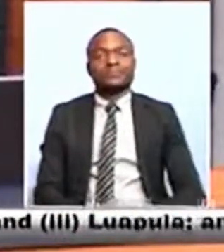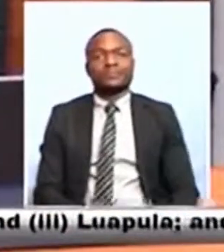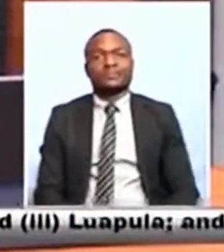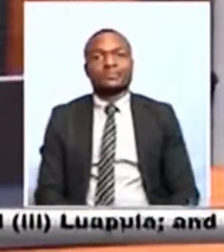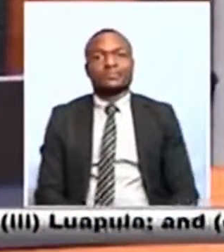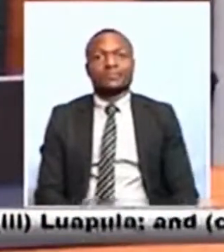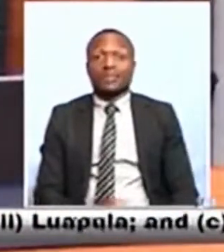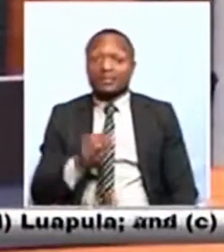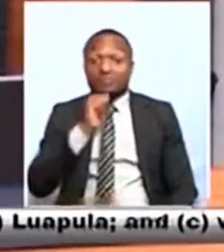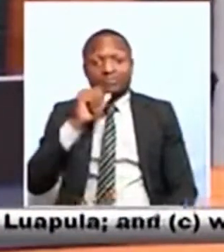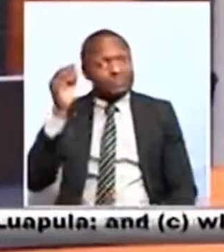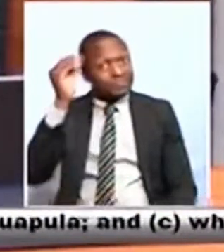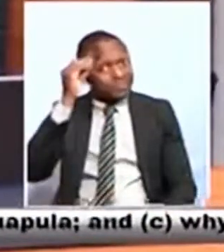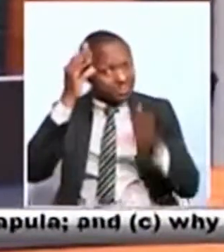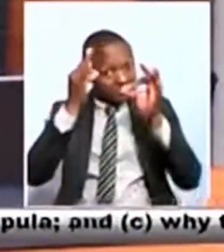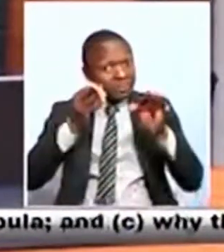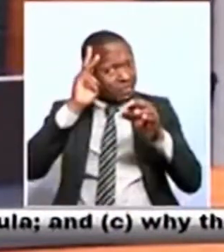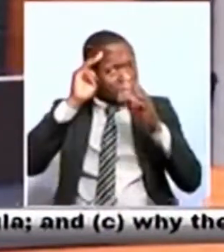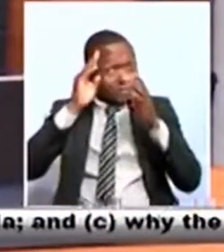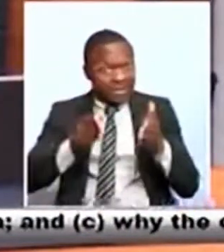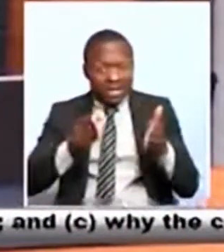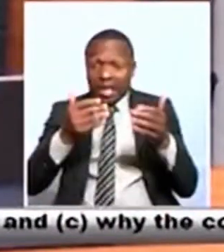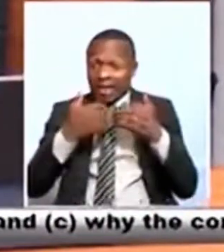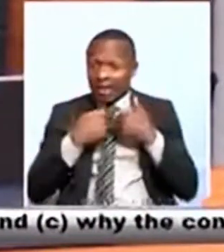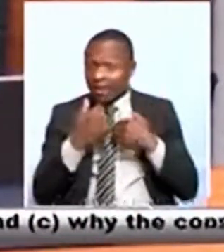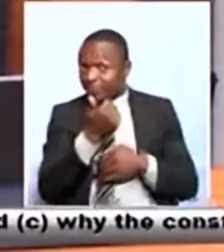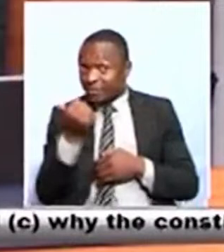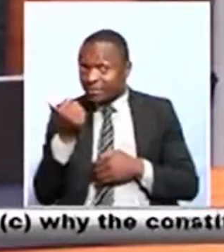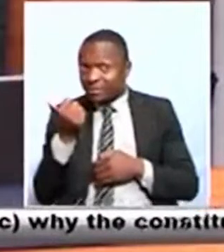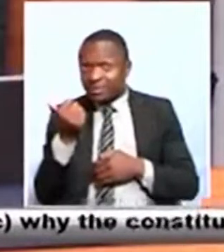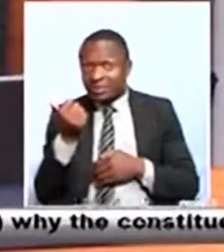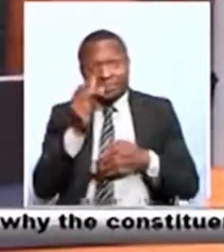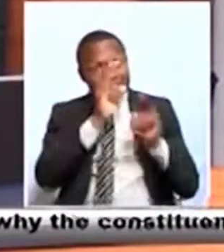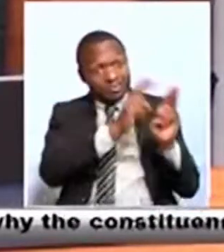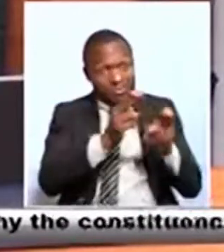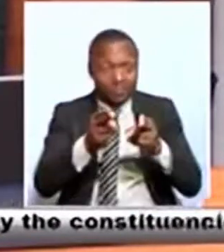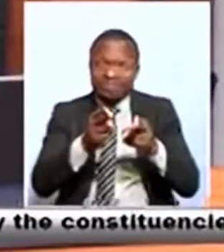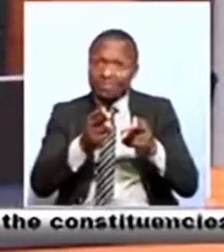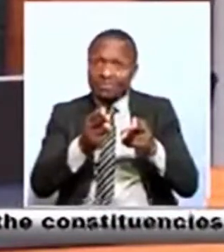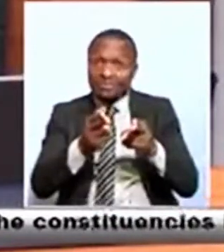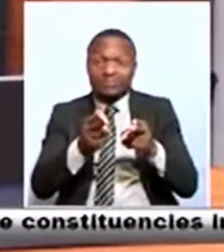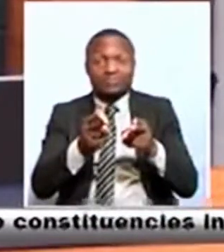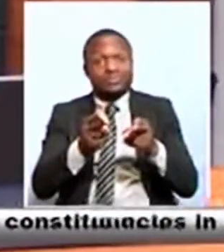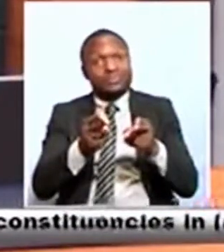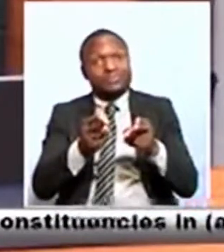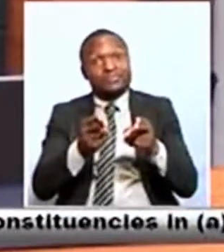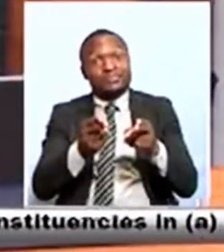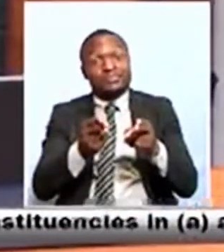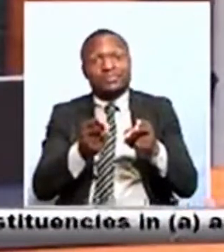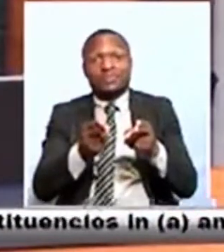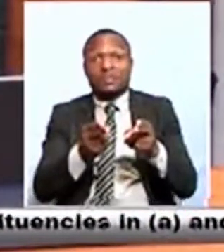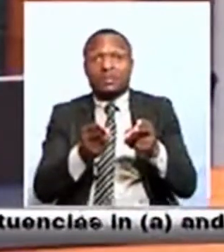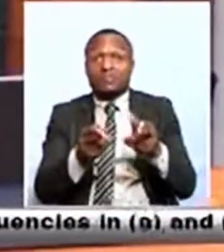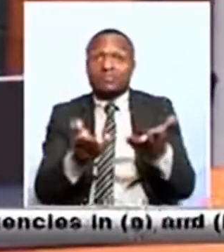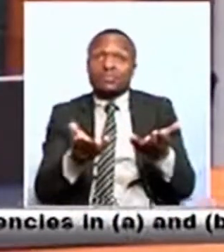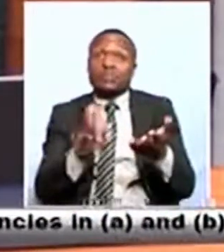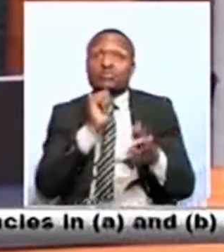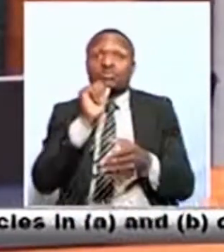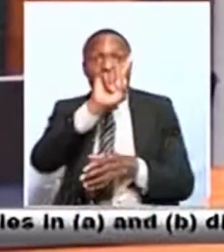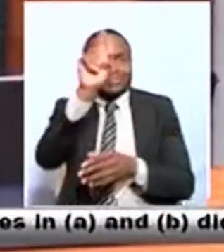I don't know whether the Minister has got any response towards that. It was not a